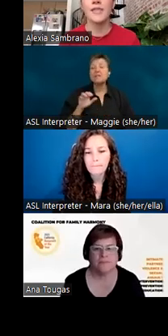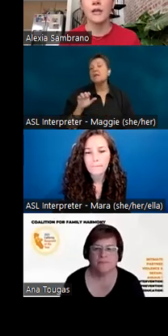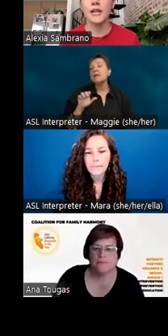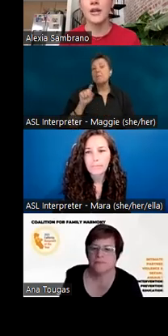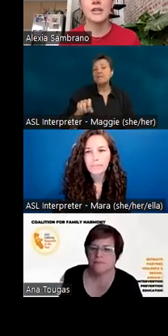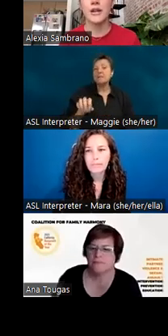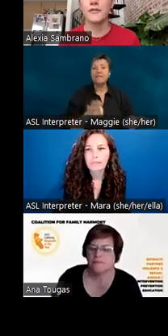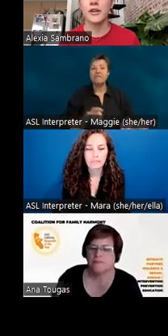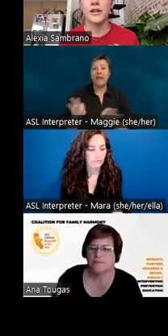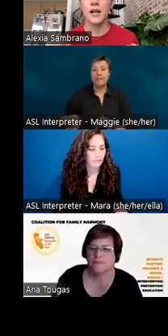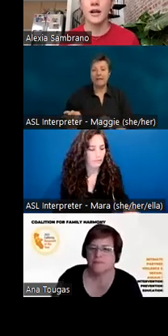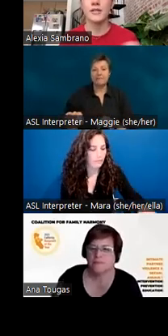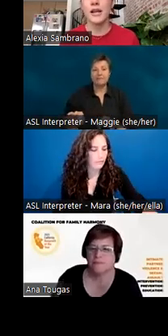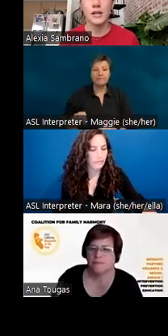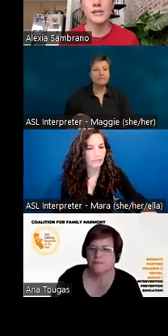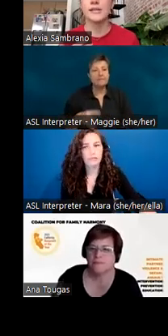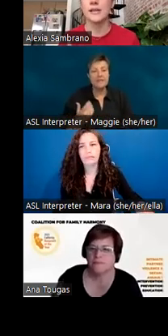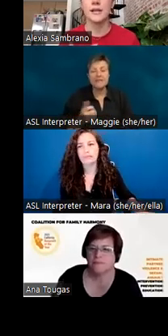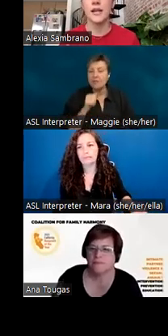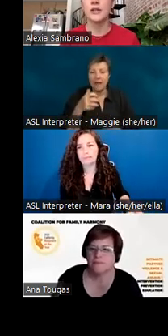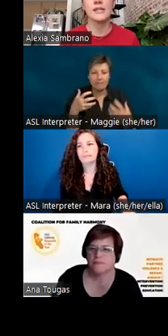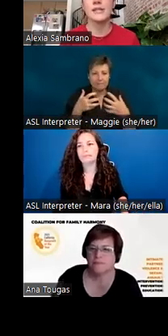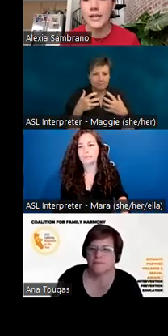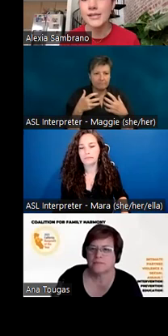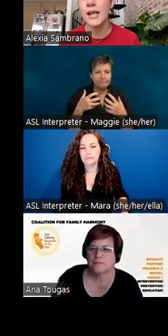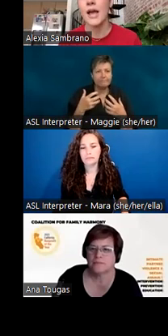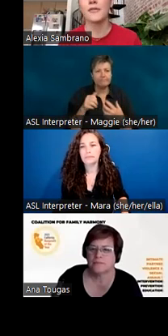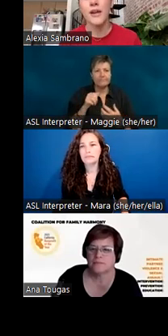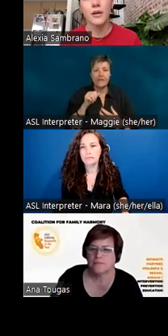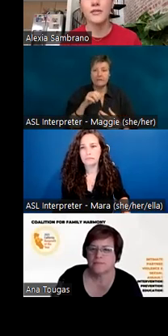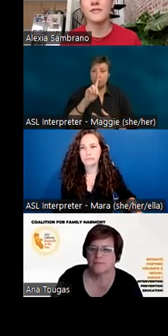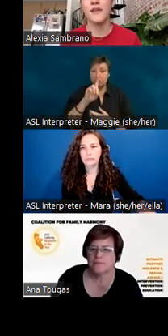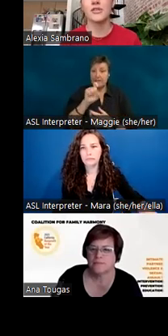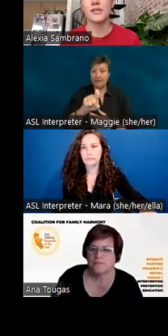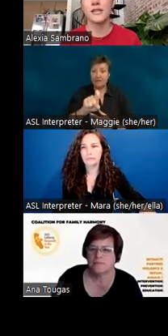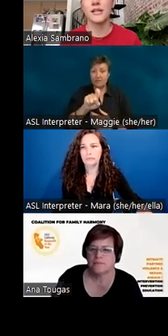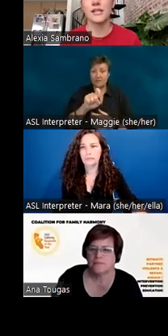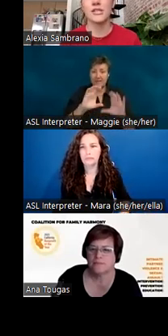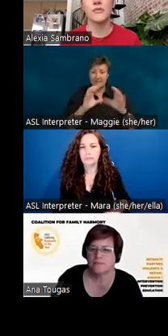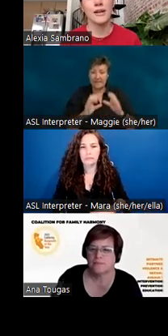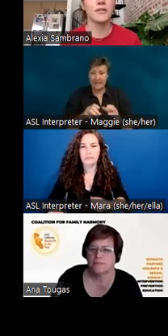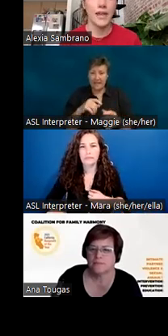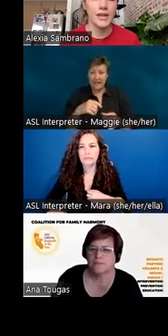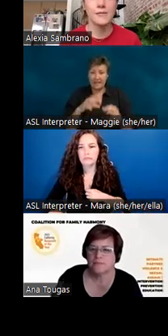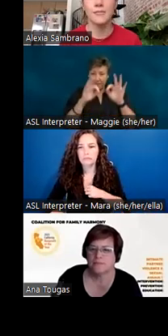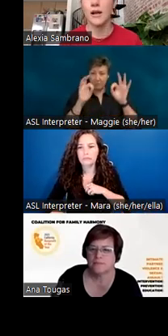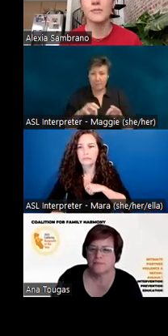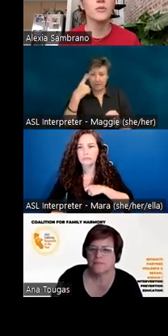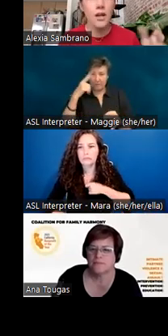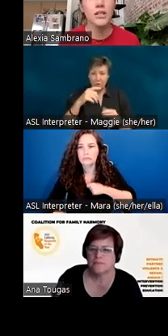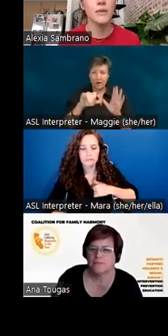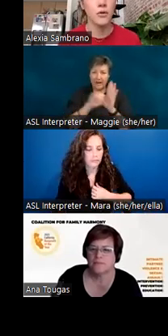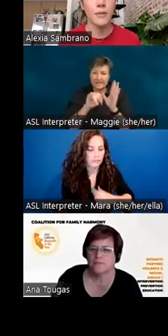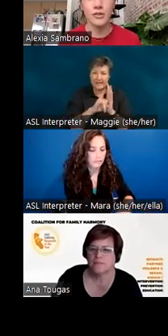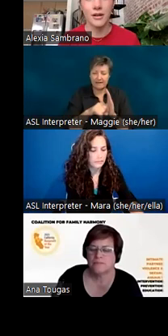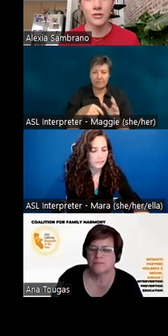and the outline criteria for diagnosis sets and the framework for defining trans identities through a medical gaze. So we'll talk